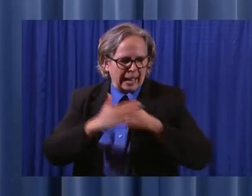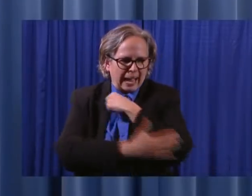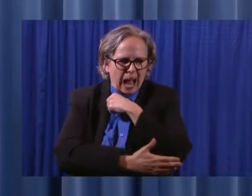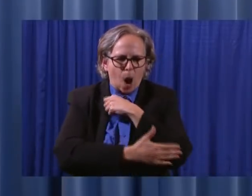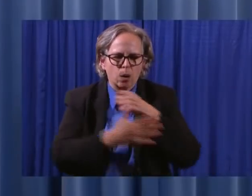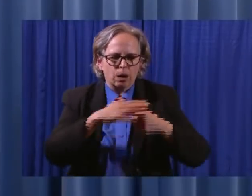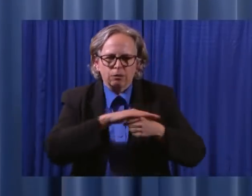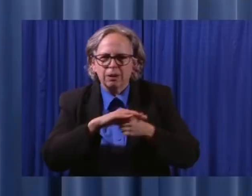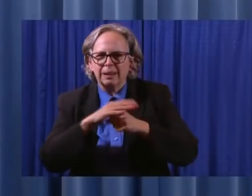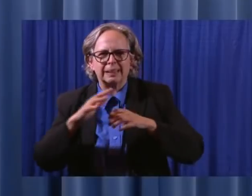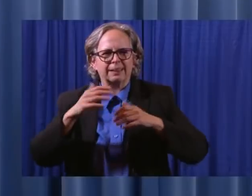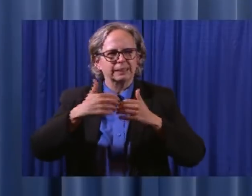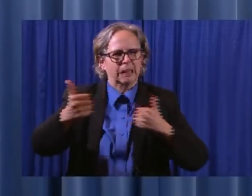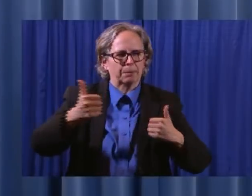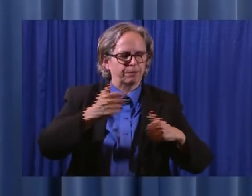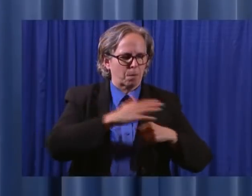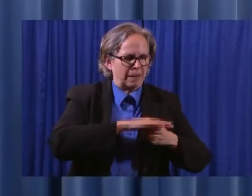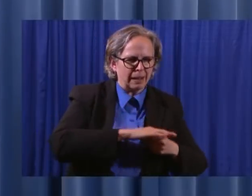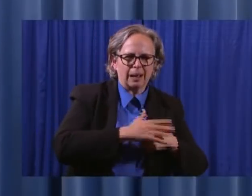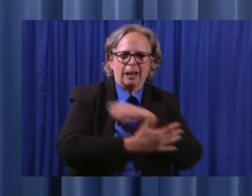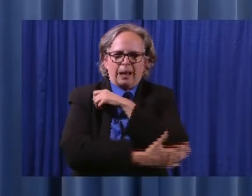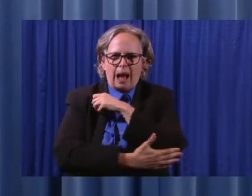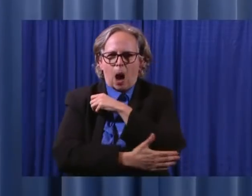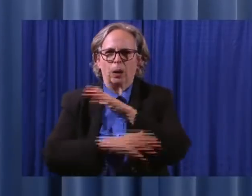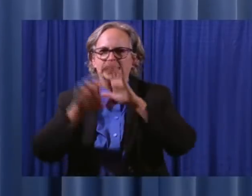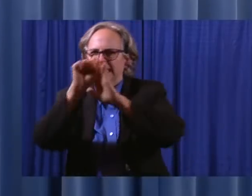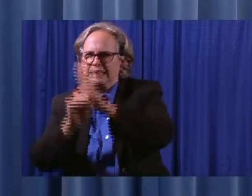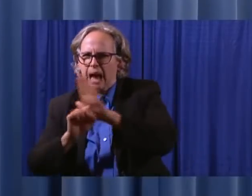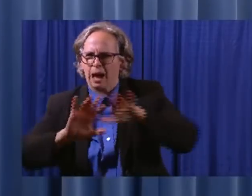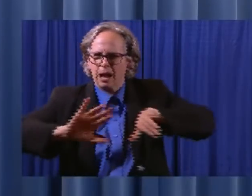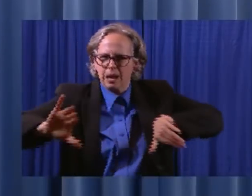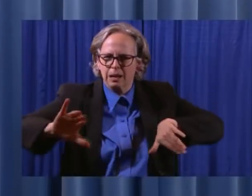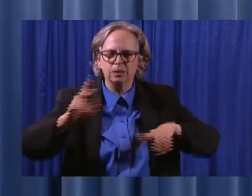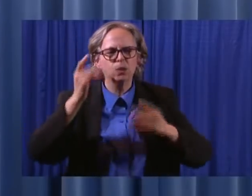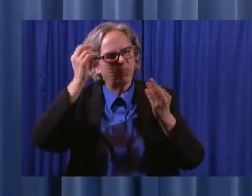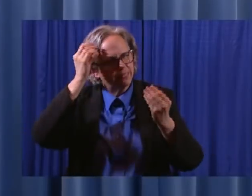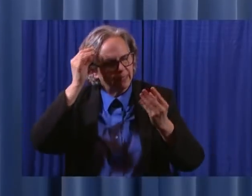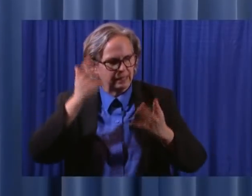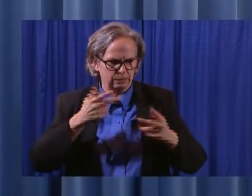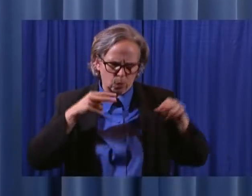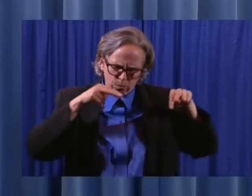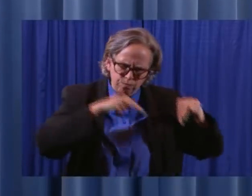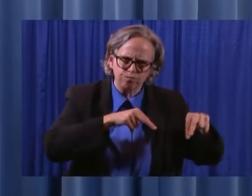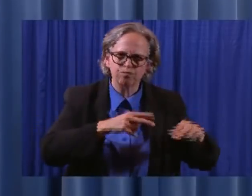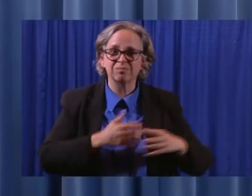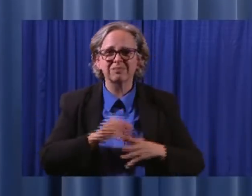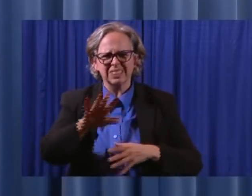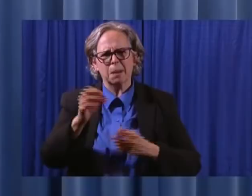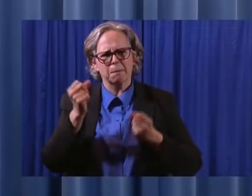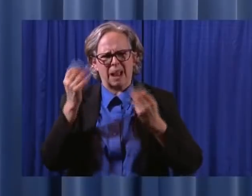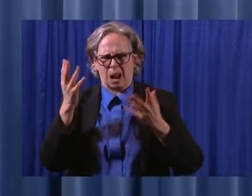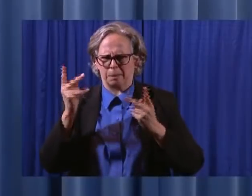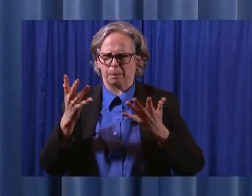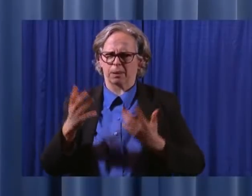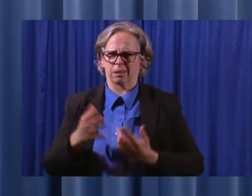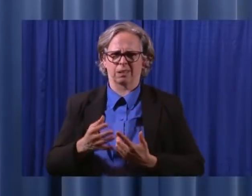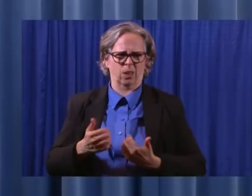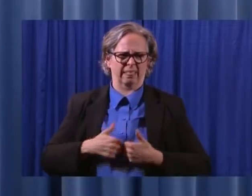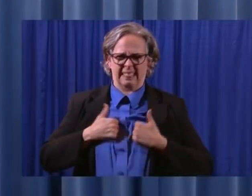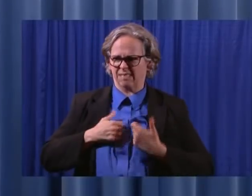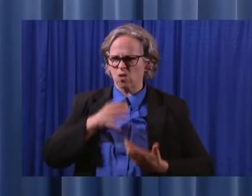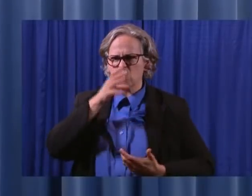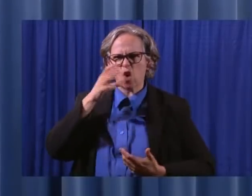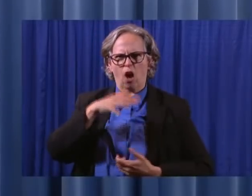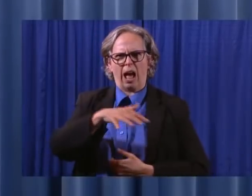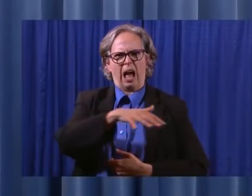in counties, and that's what people should expect. I've had a lot of people, particularly those in rural areas, who've said, Mike, why don't you start looking at